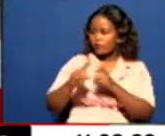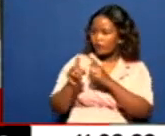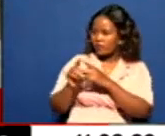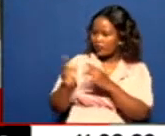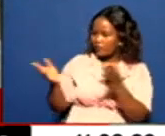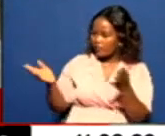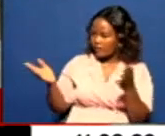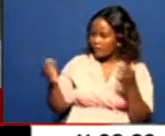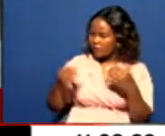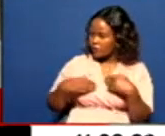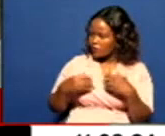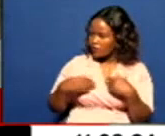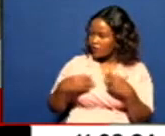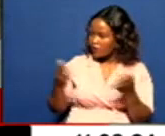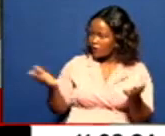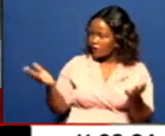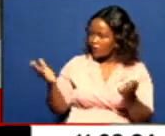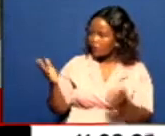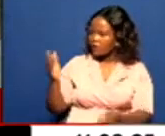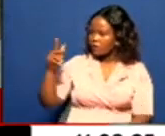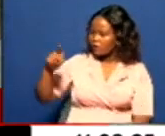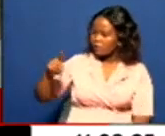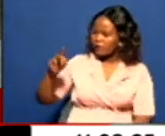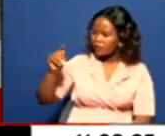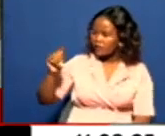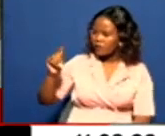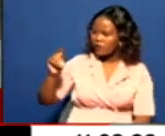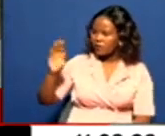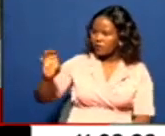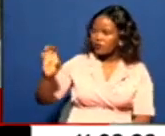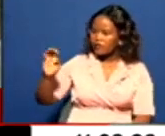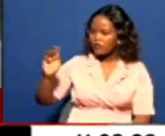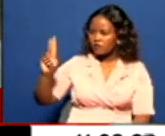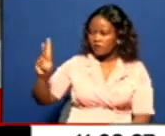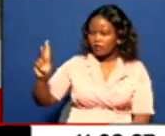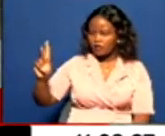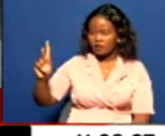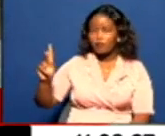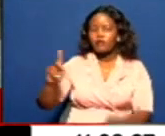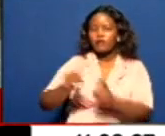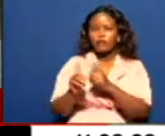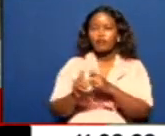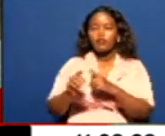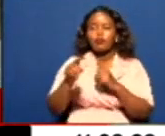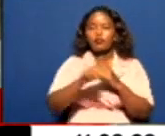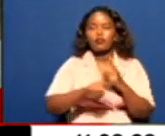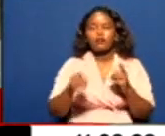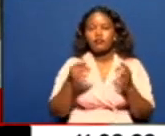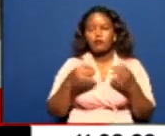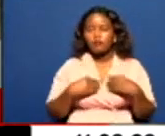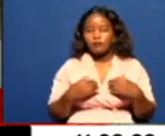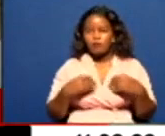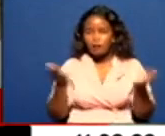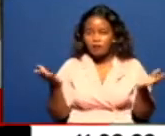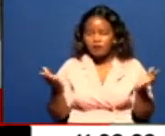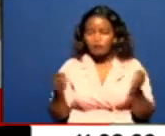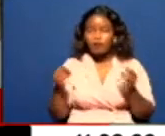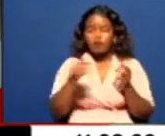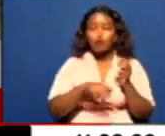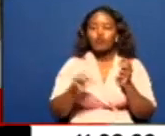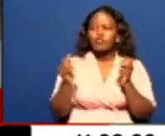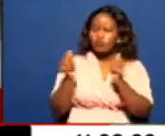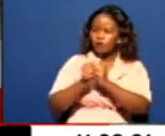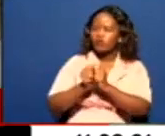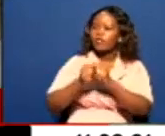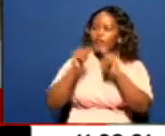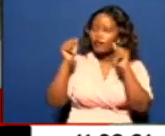say, PTTTK. Pamoja tuaweza, tuwe tayari kuilinda. To see pamoja tuweza is basically the